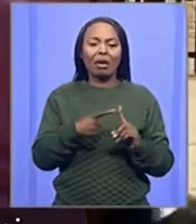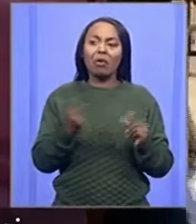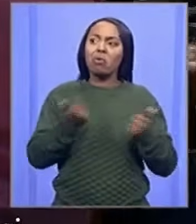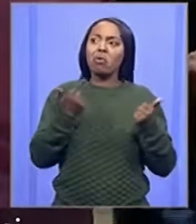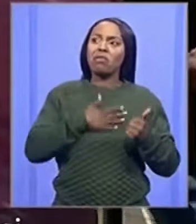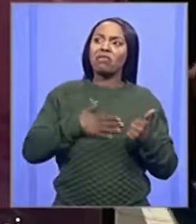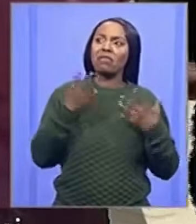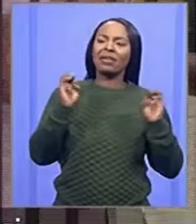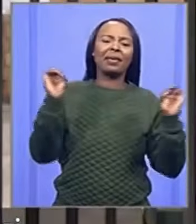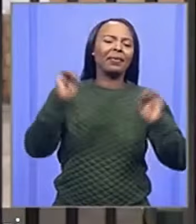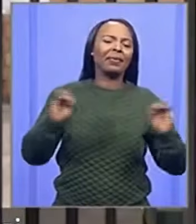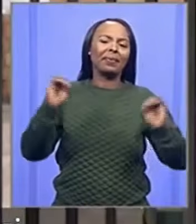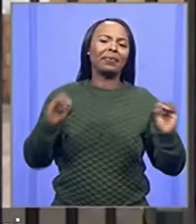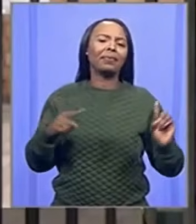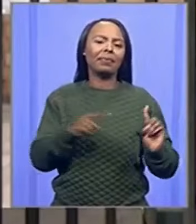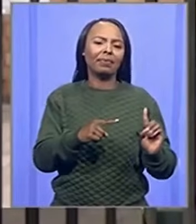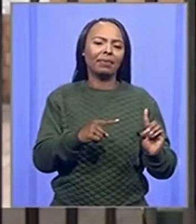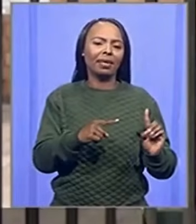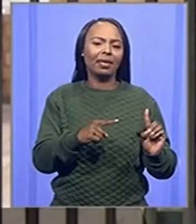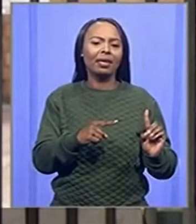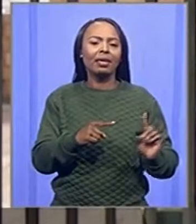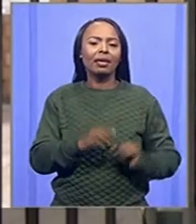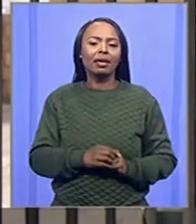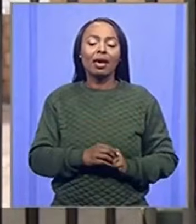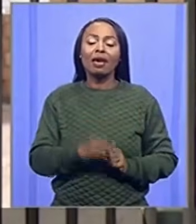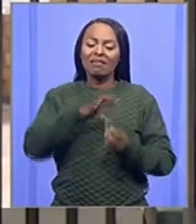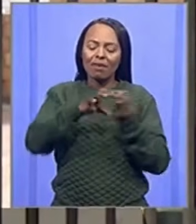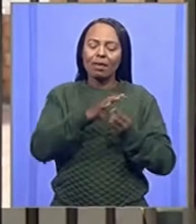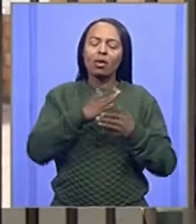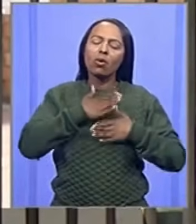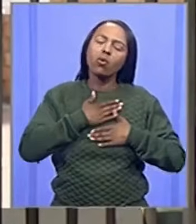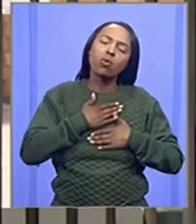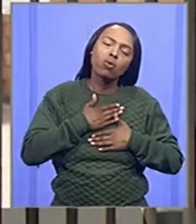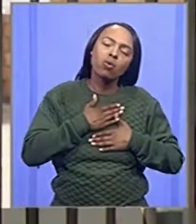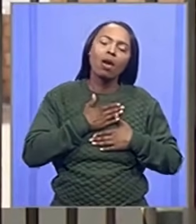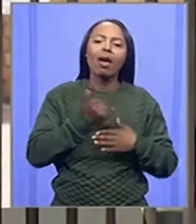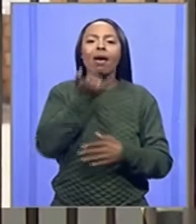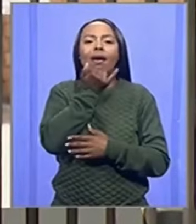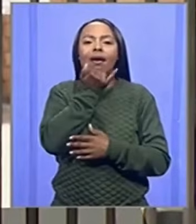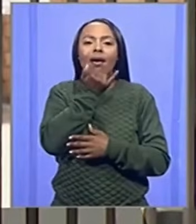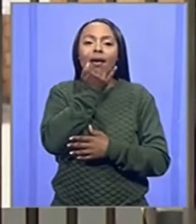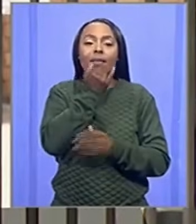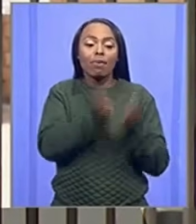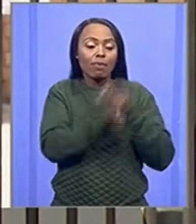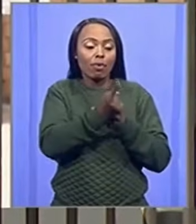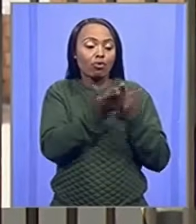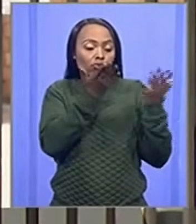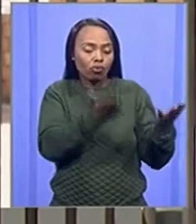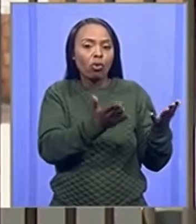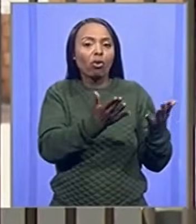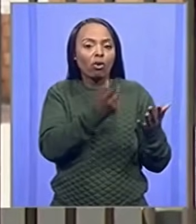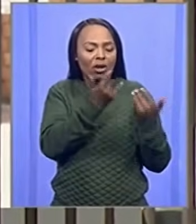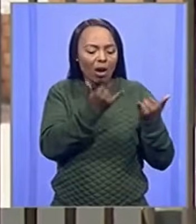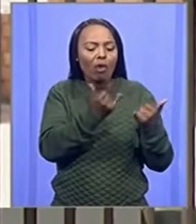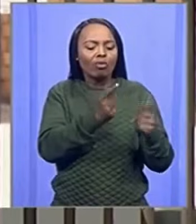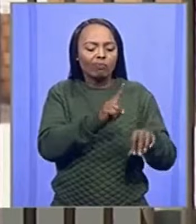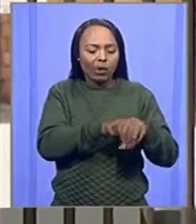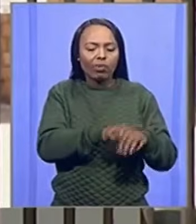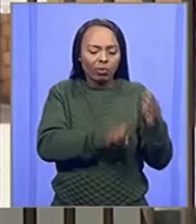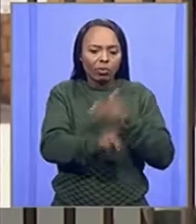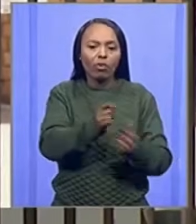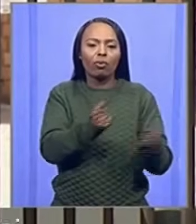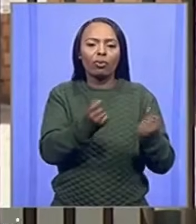re itumela ha go dira tse se diragalang ka segomotsi ka gore re itse ke go re segomotsi sentlentlene ke